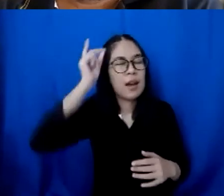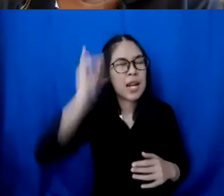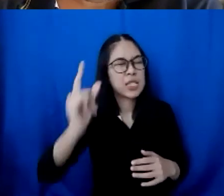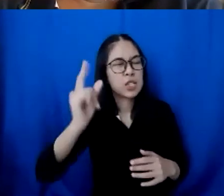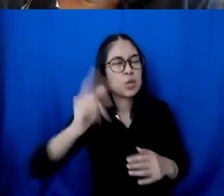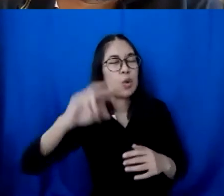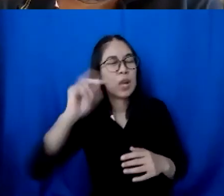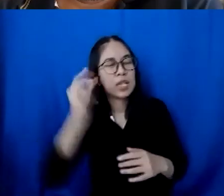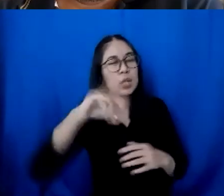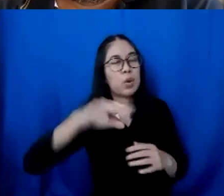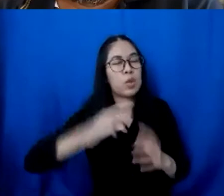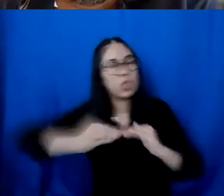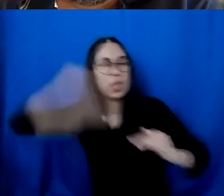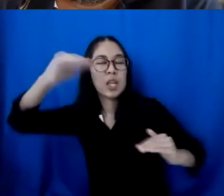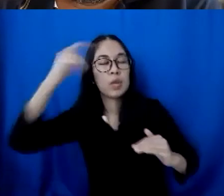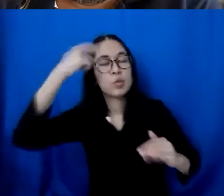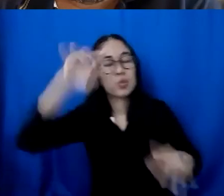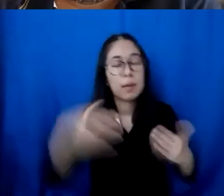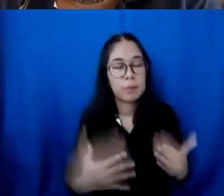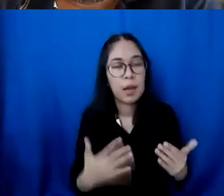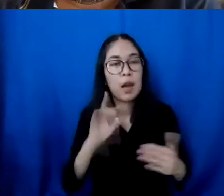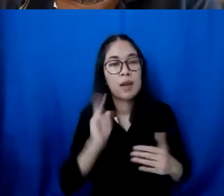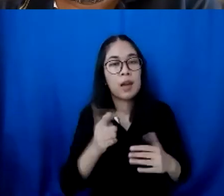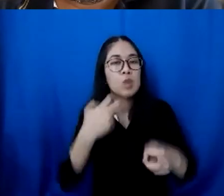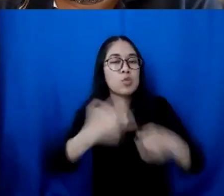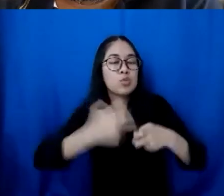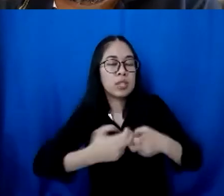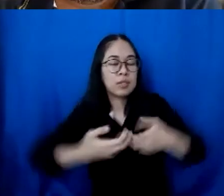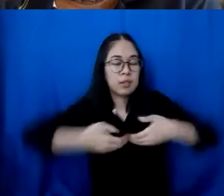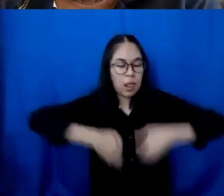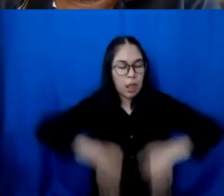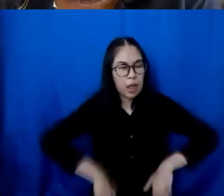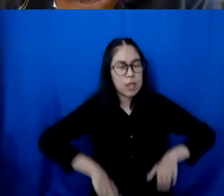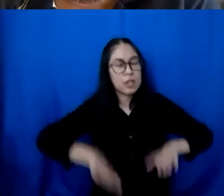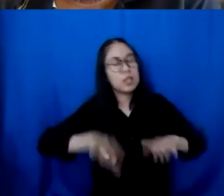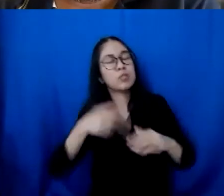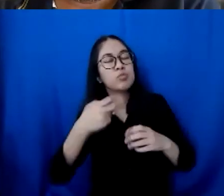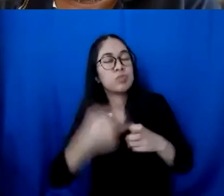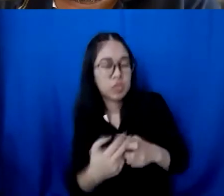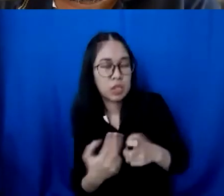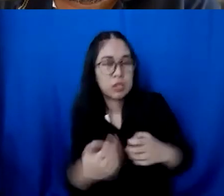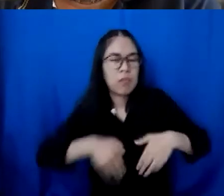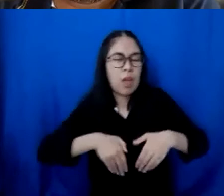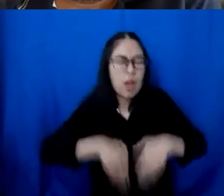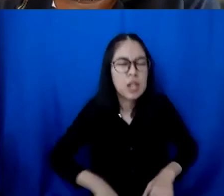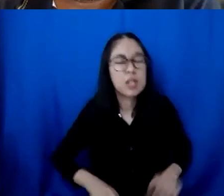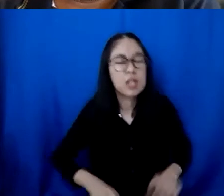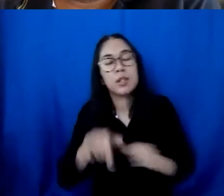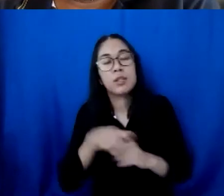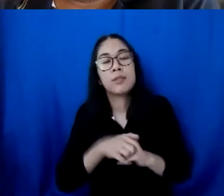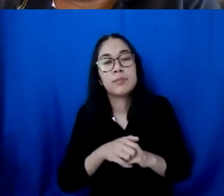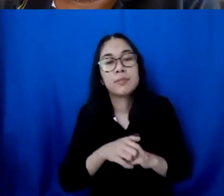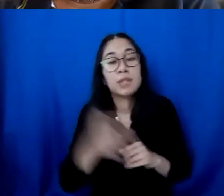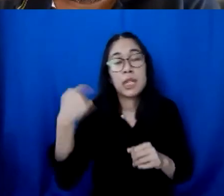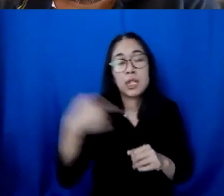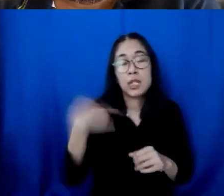having difficult births, and if we can wait until young women are at their more healthy, and